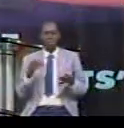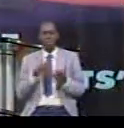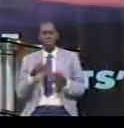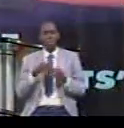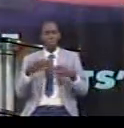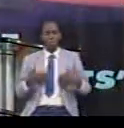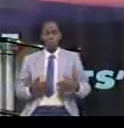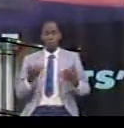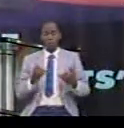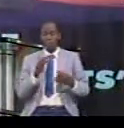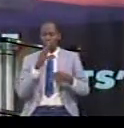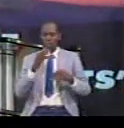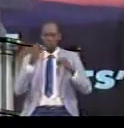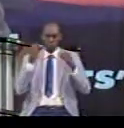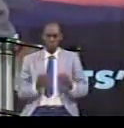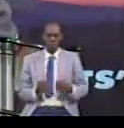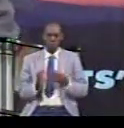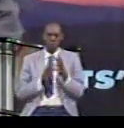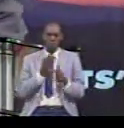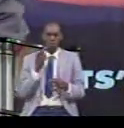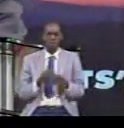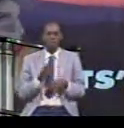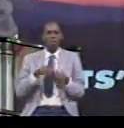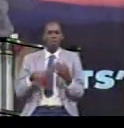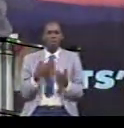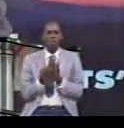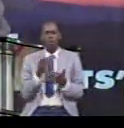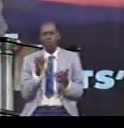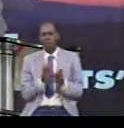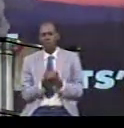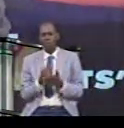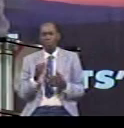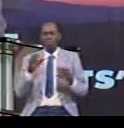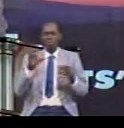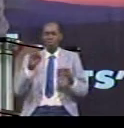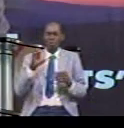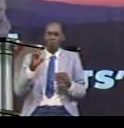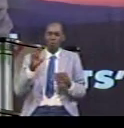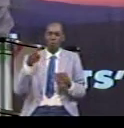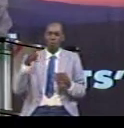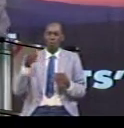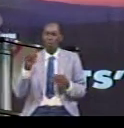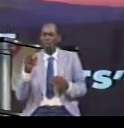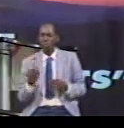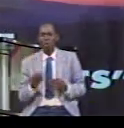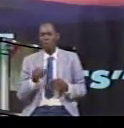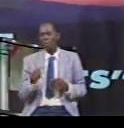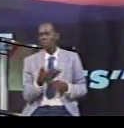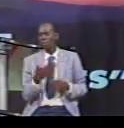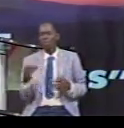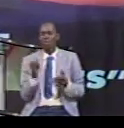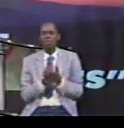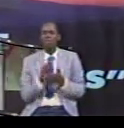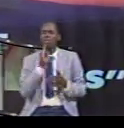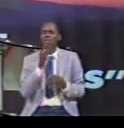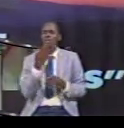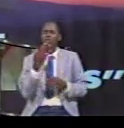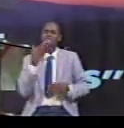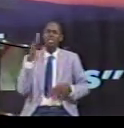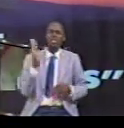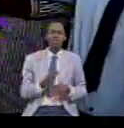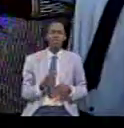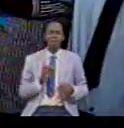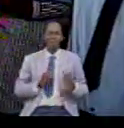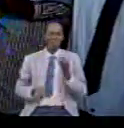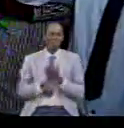in Jesus' name. And all those serpents and scorpions and all those cockroaches and everything that is of evil, I drive them away from your